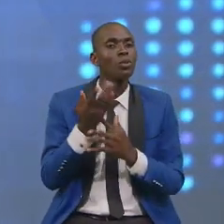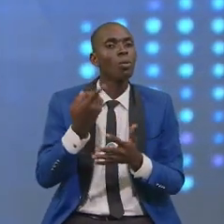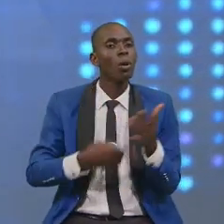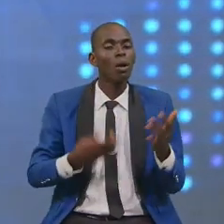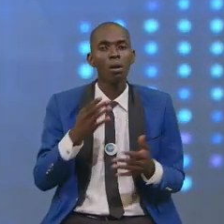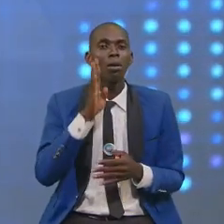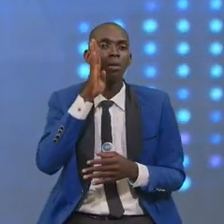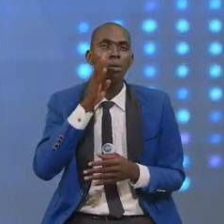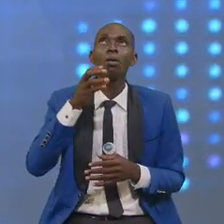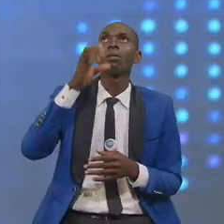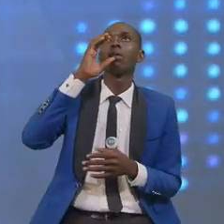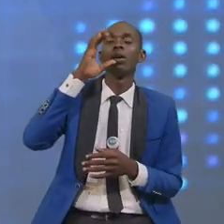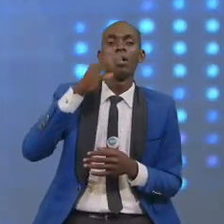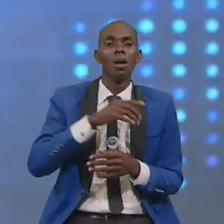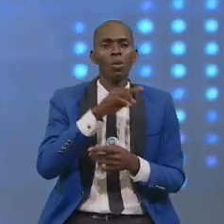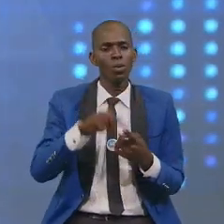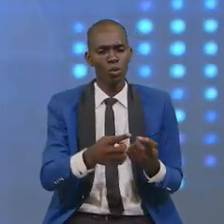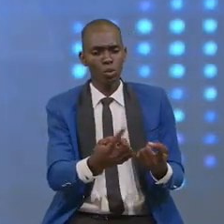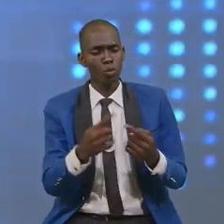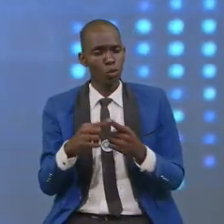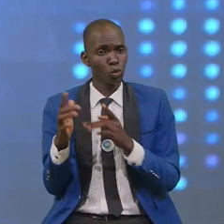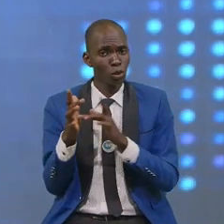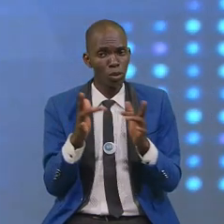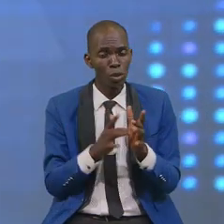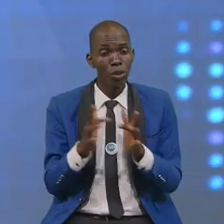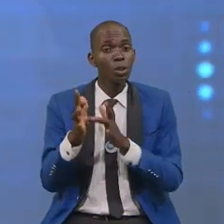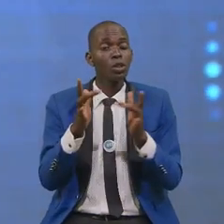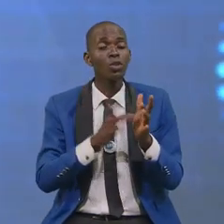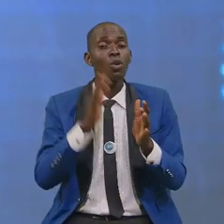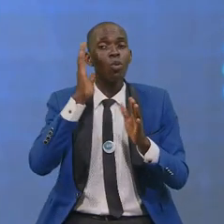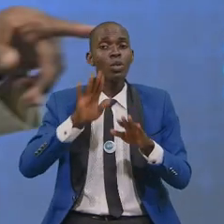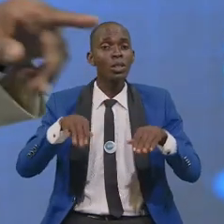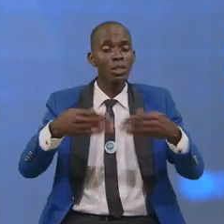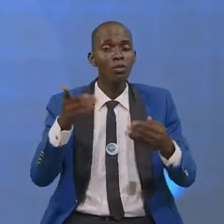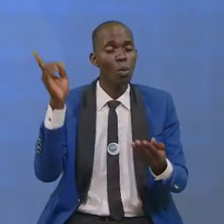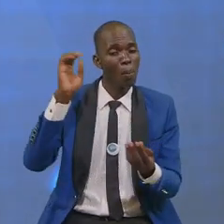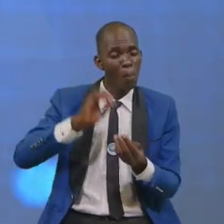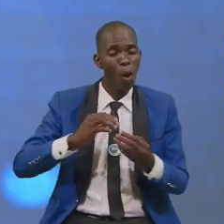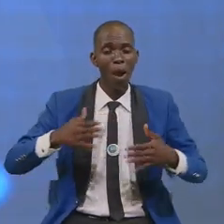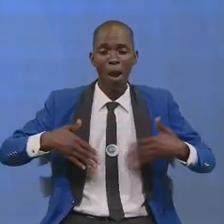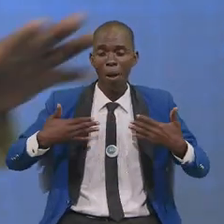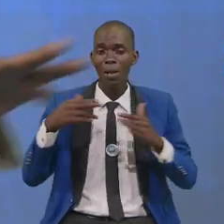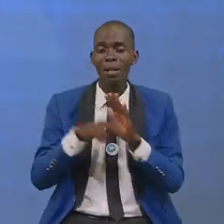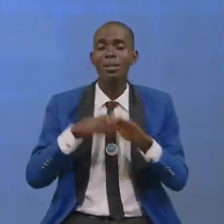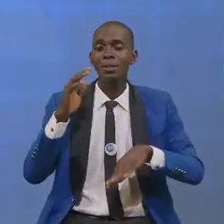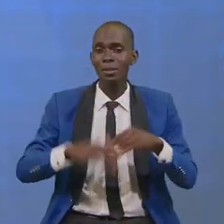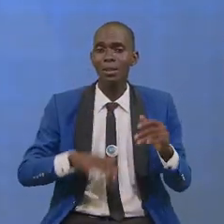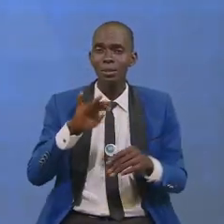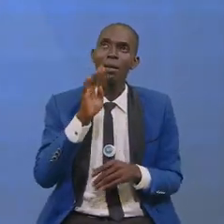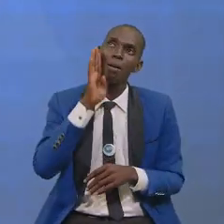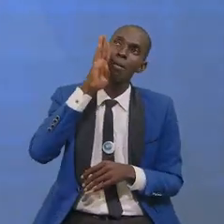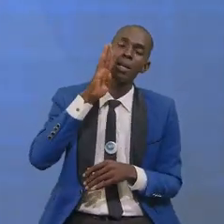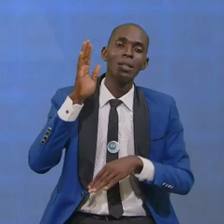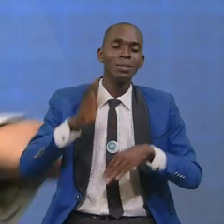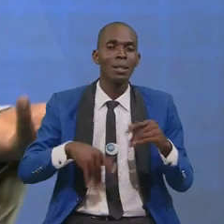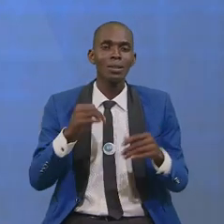to Jesus, Jesus will give you more happiness than the alcohol, that the palm wine